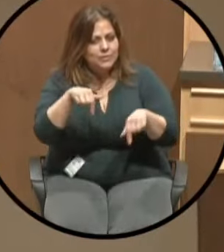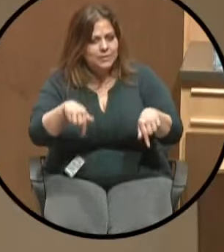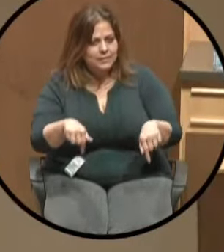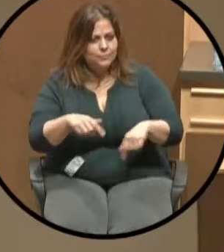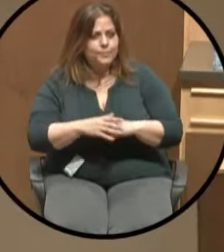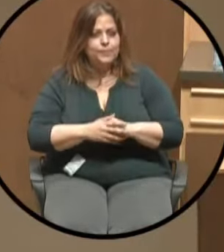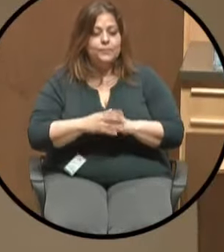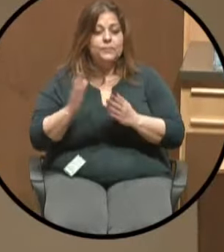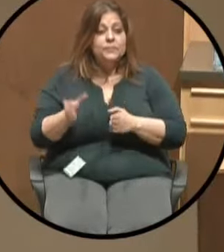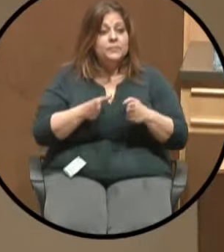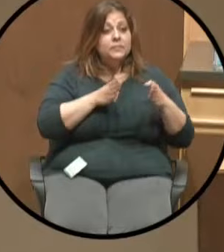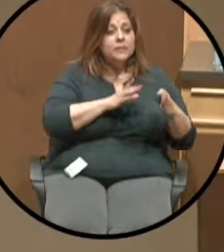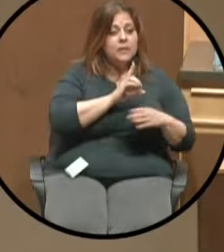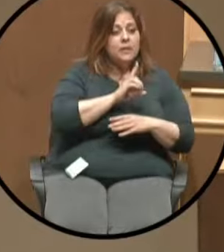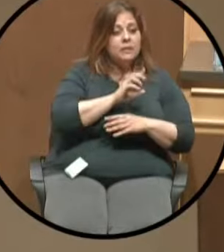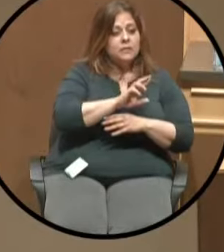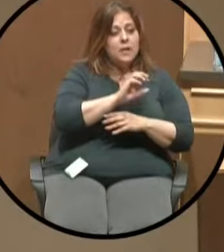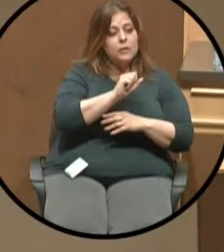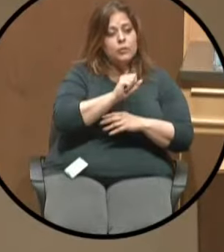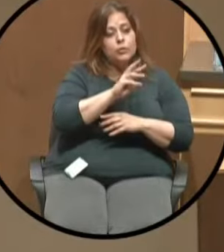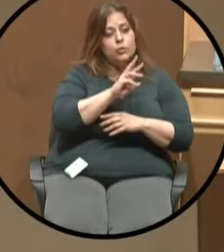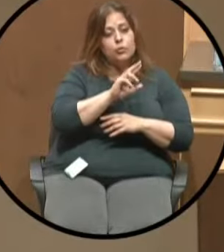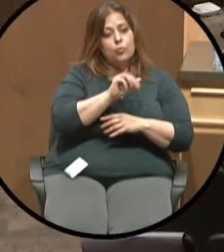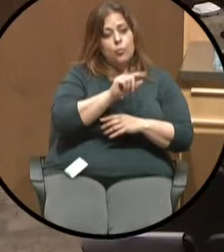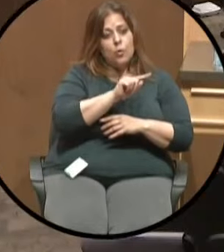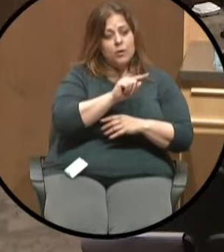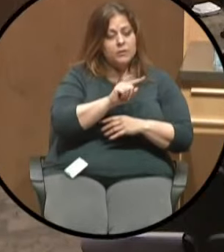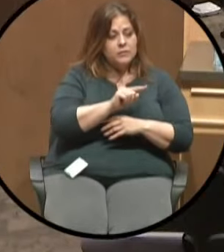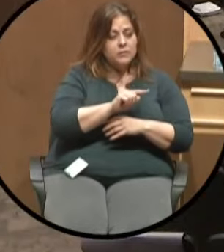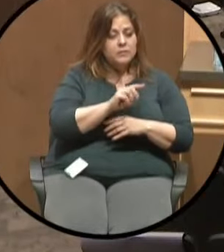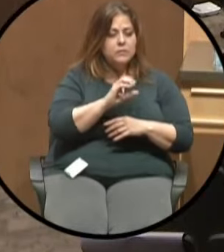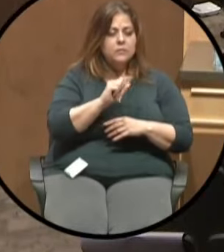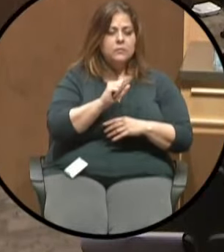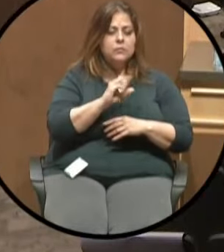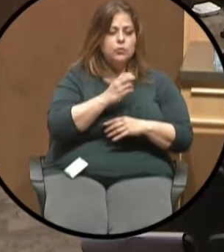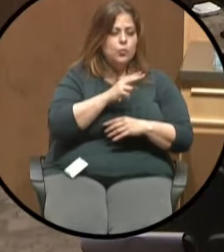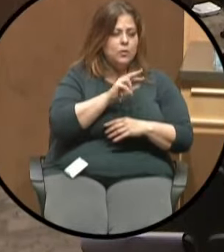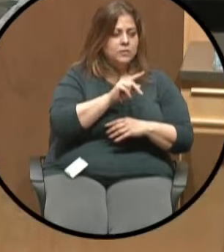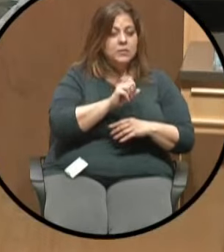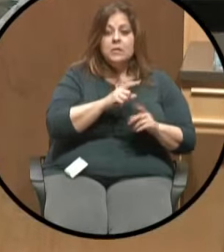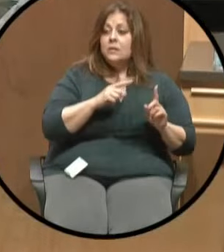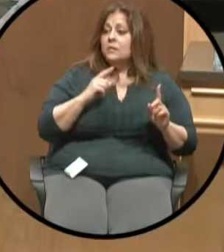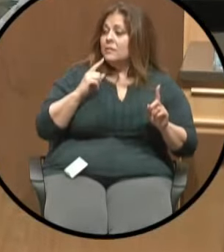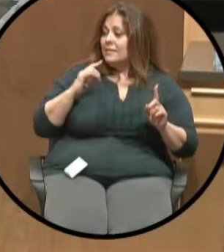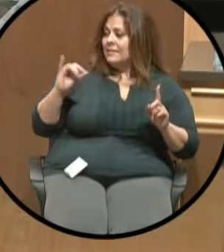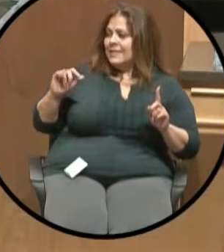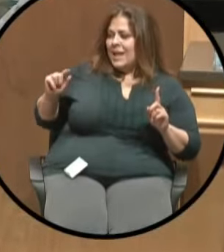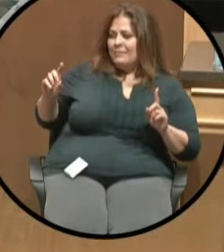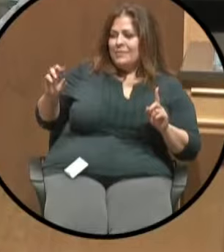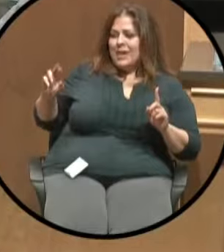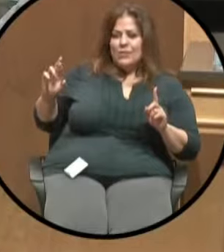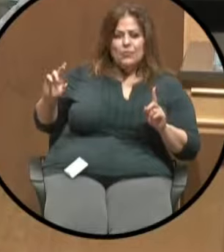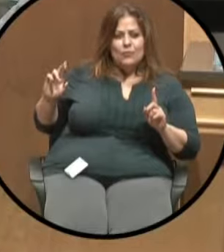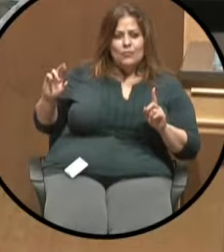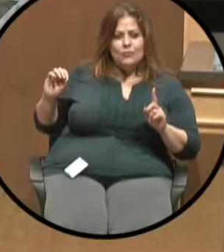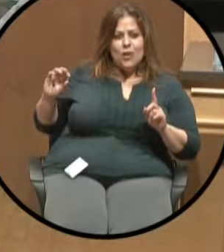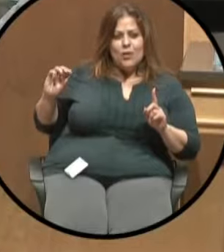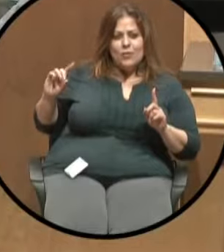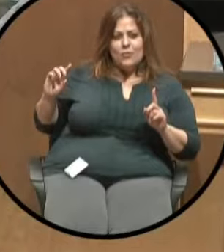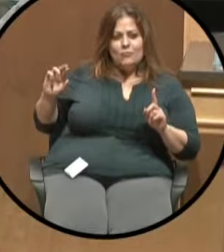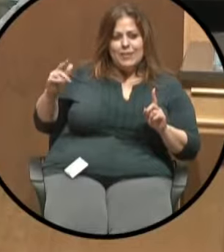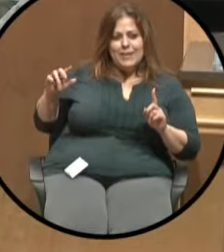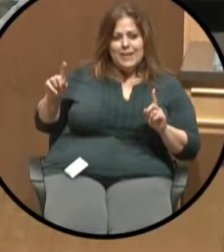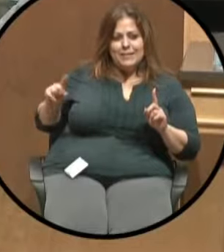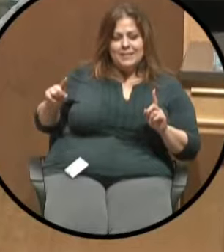Thank you, Dr. Rodriguez. Dr. Schwartz? I just wanted to echo what Dr. Rodriguez says. Like I tell my patients, it's